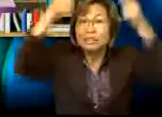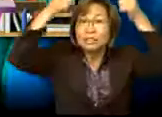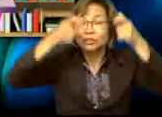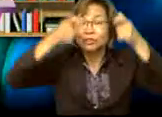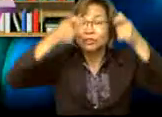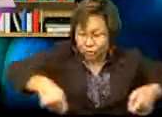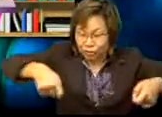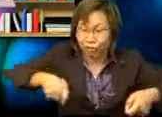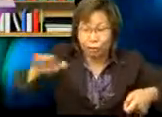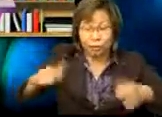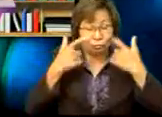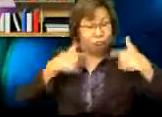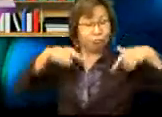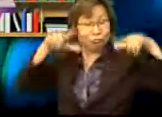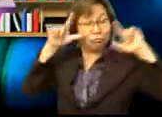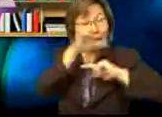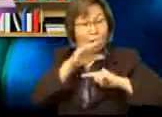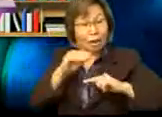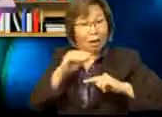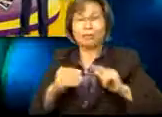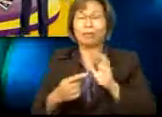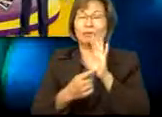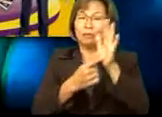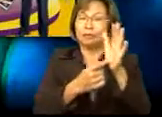famous and he appears on television.